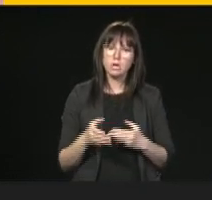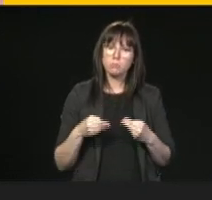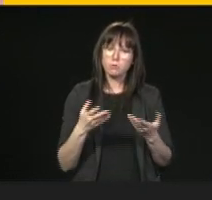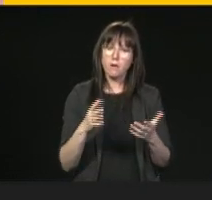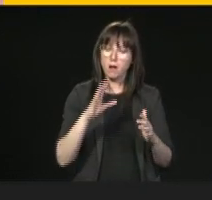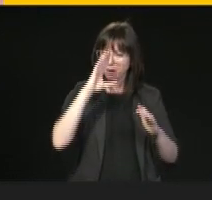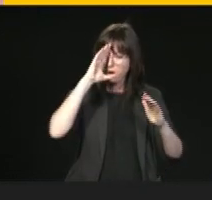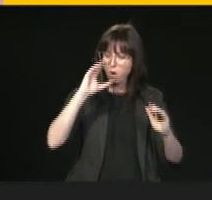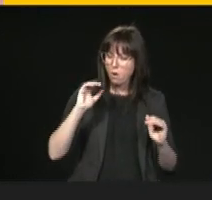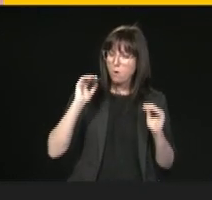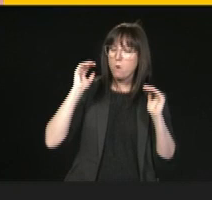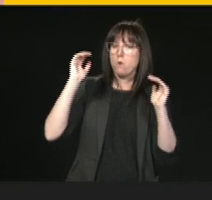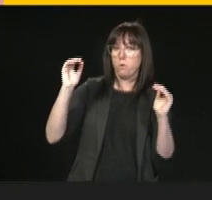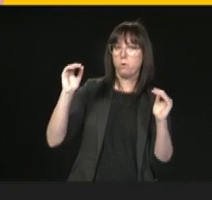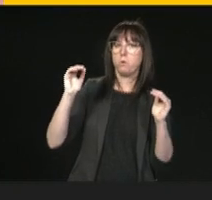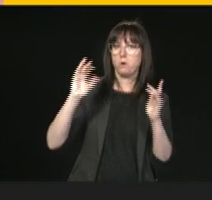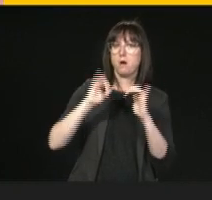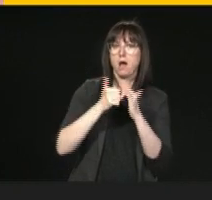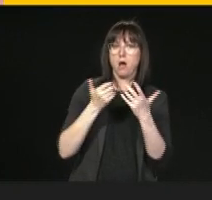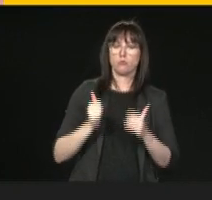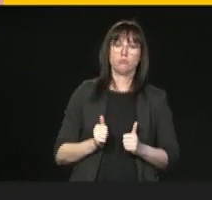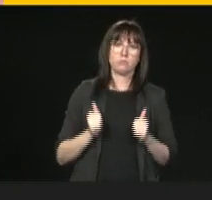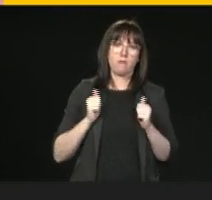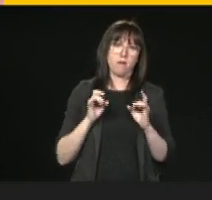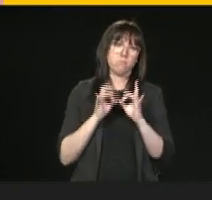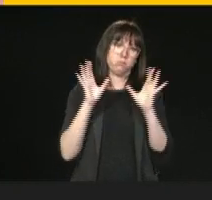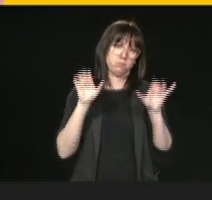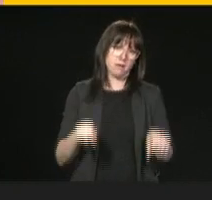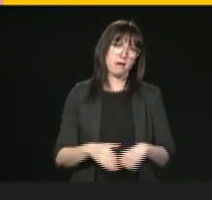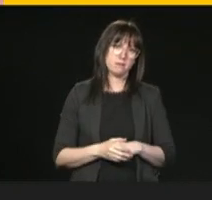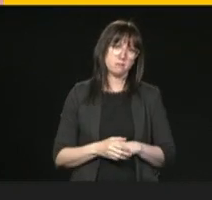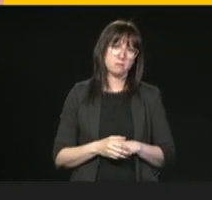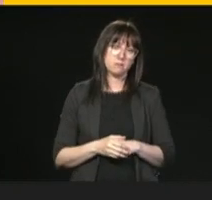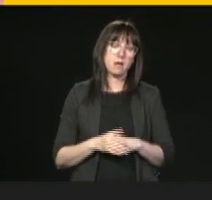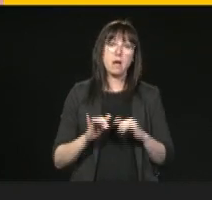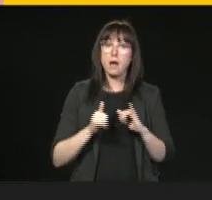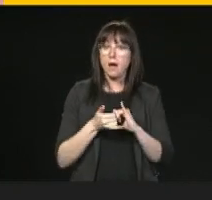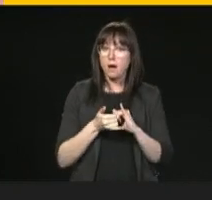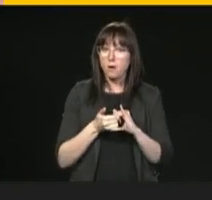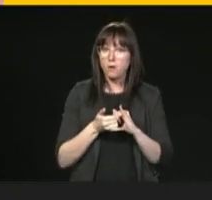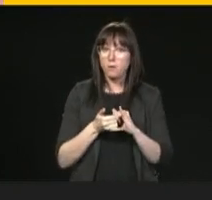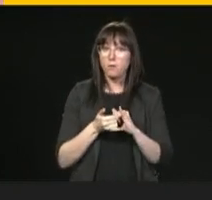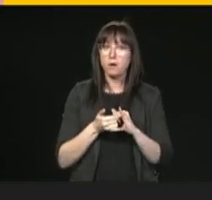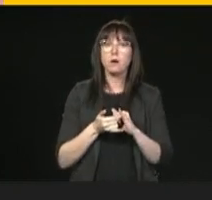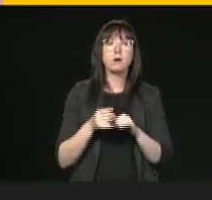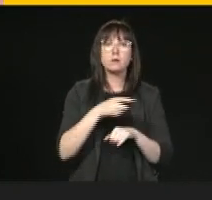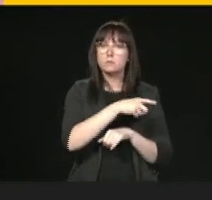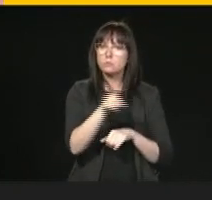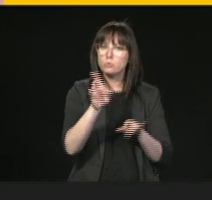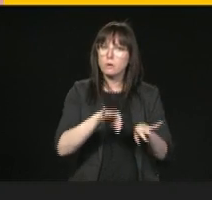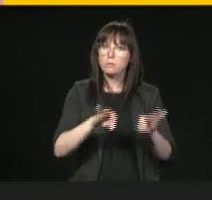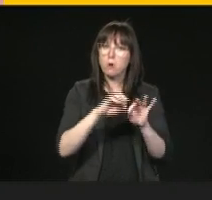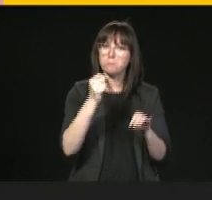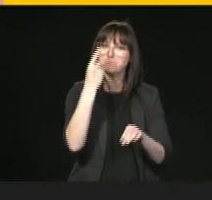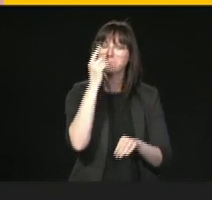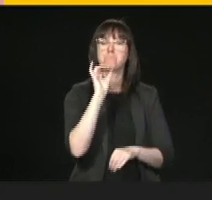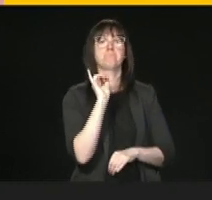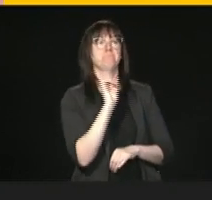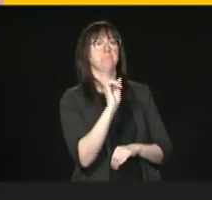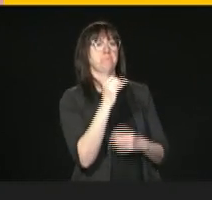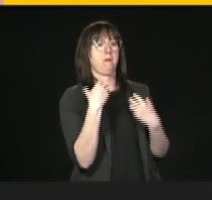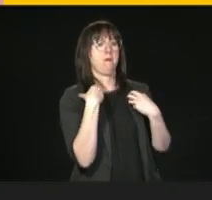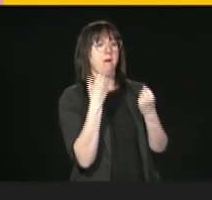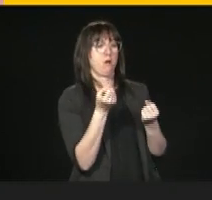that hope is better supported when Canadians understand that from certainly both a health and an economic perspective, we'll be